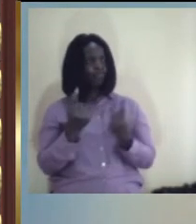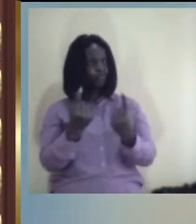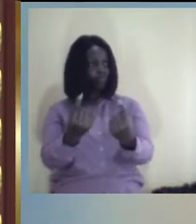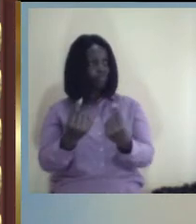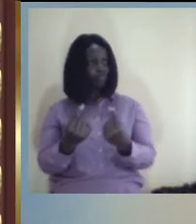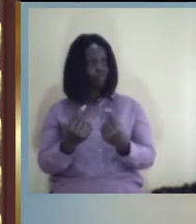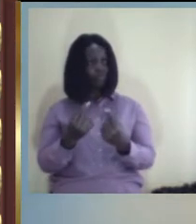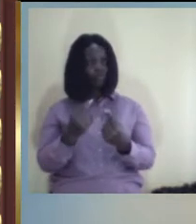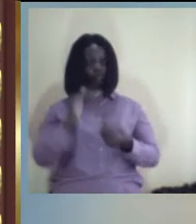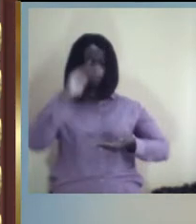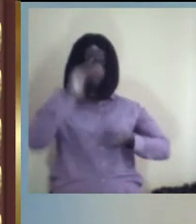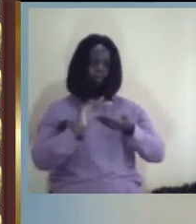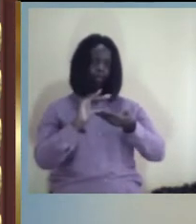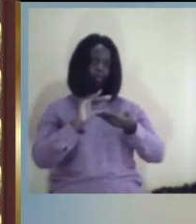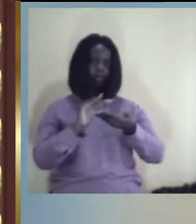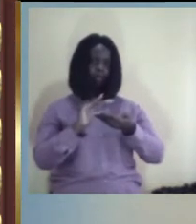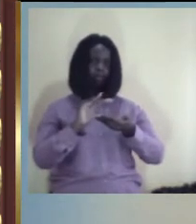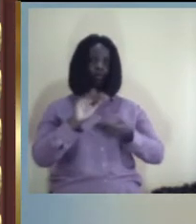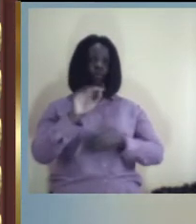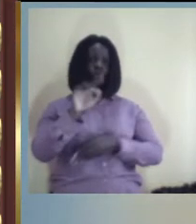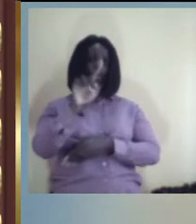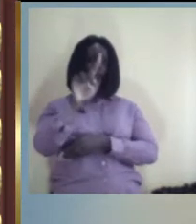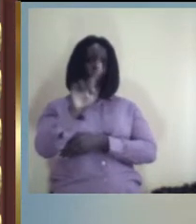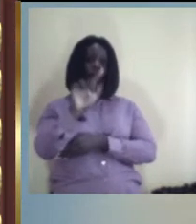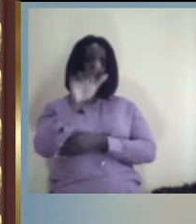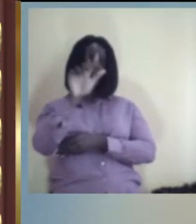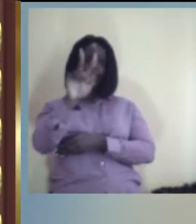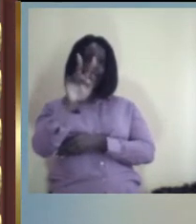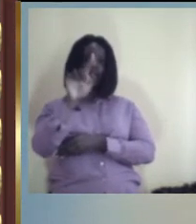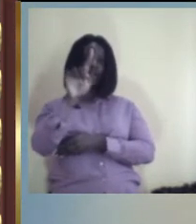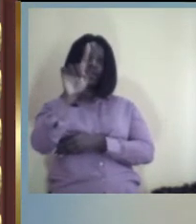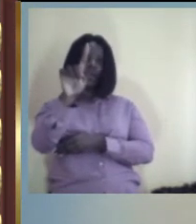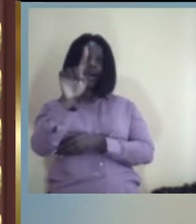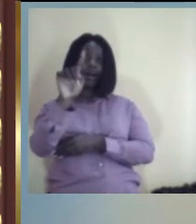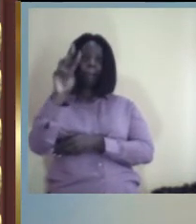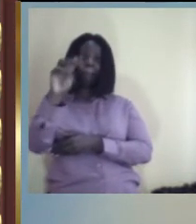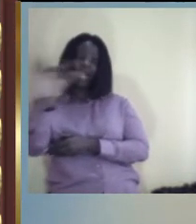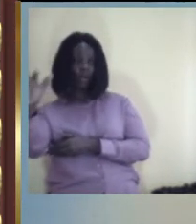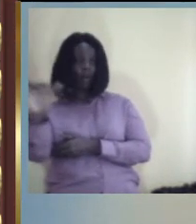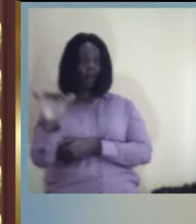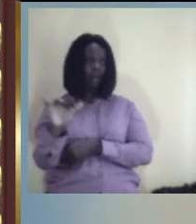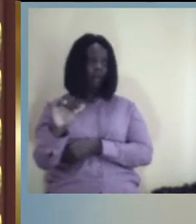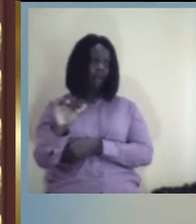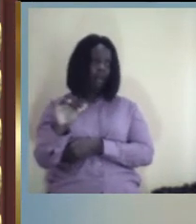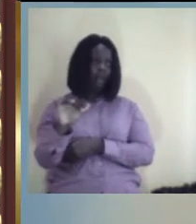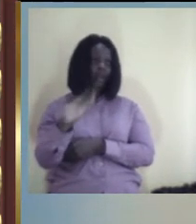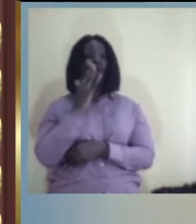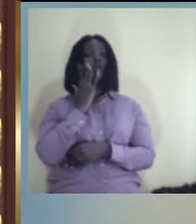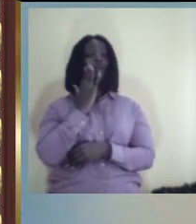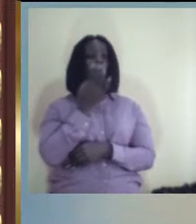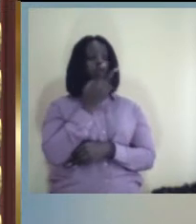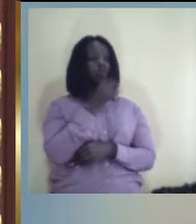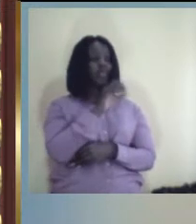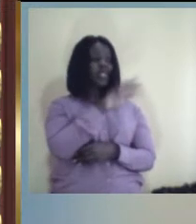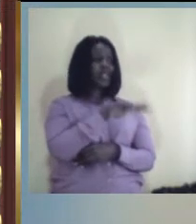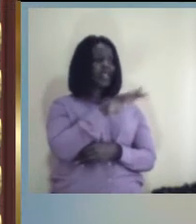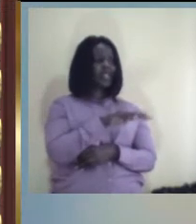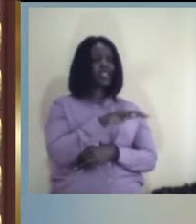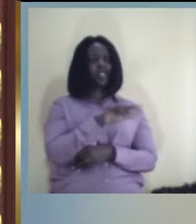a total amount of 181 million between the 2019